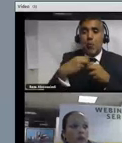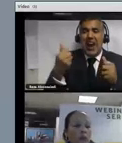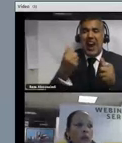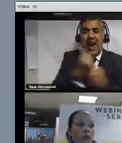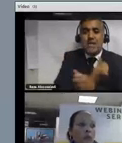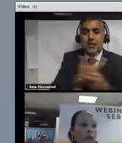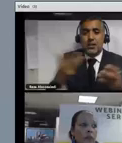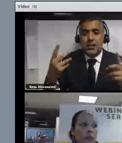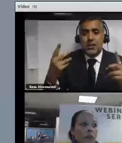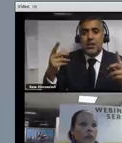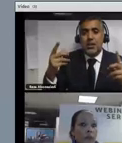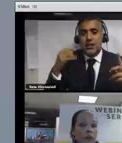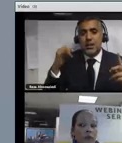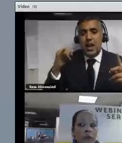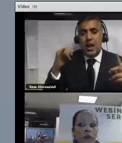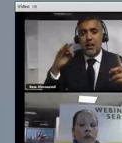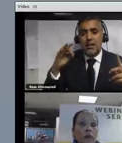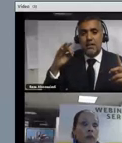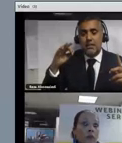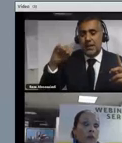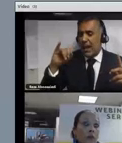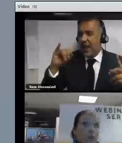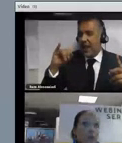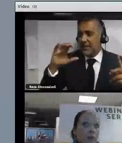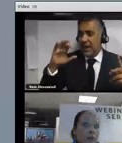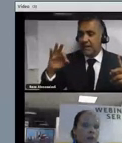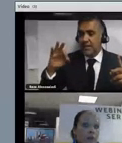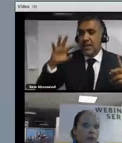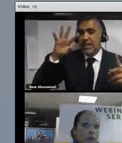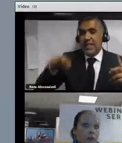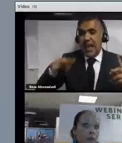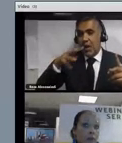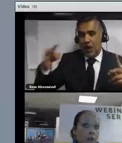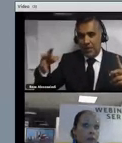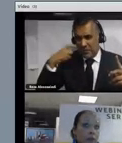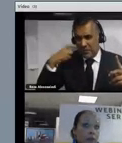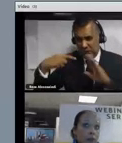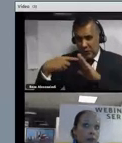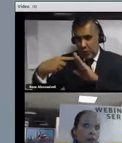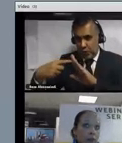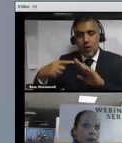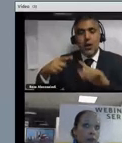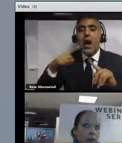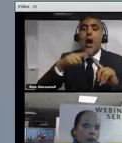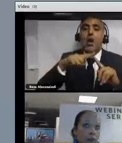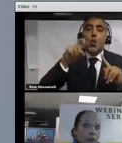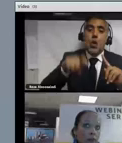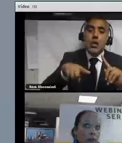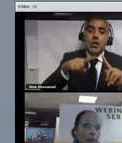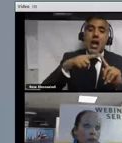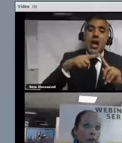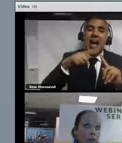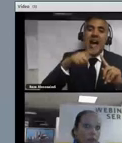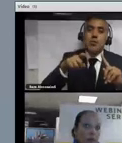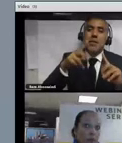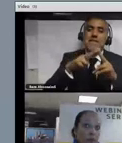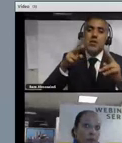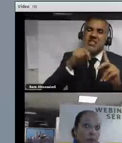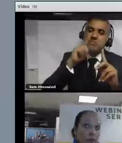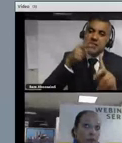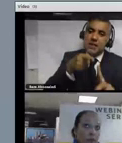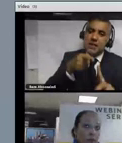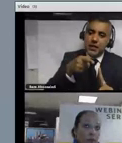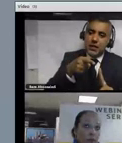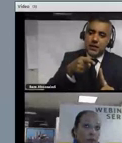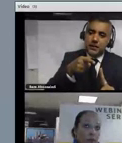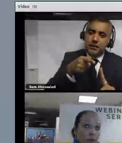ICF diagram that I was talking about before. It can't be done. A question on a survey has to be very specific. So